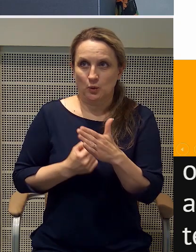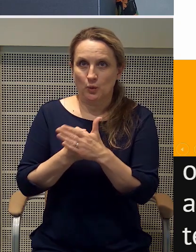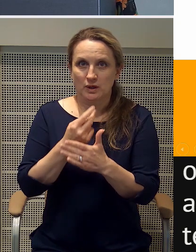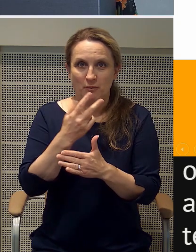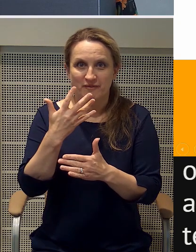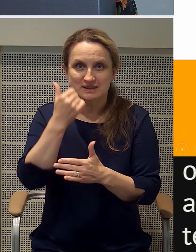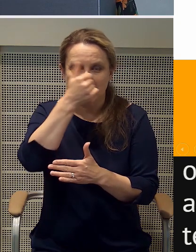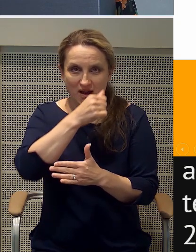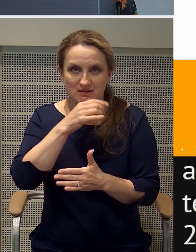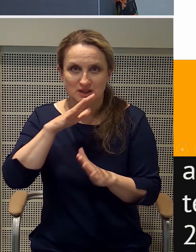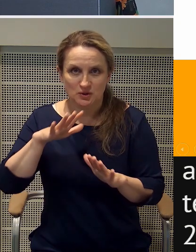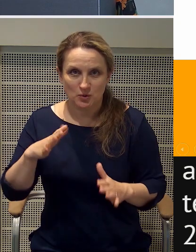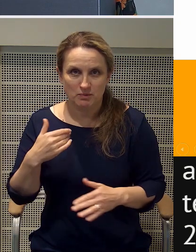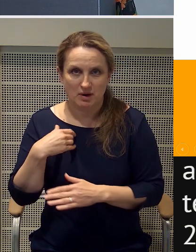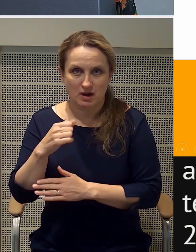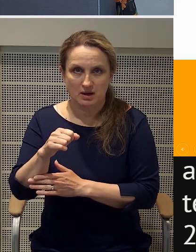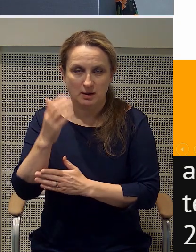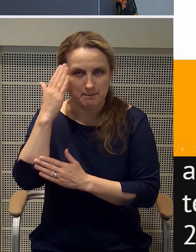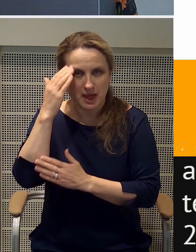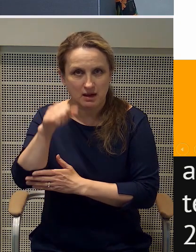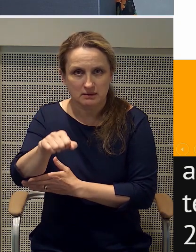I know,